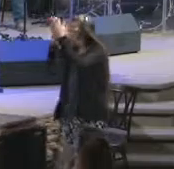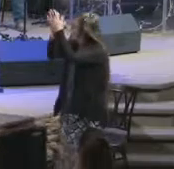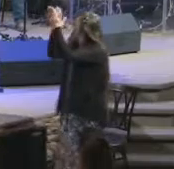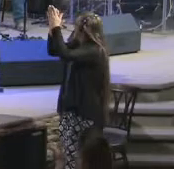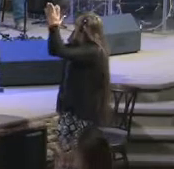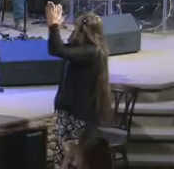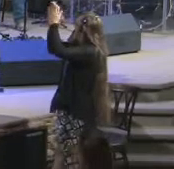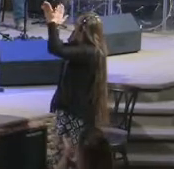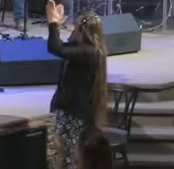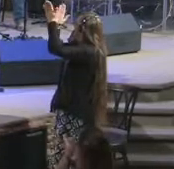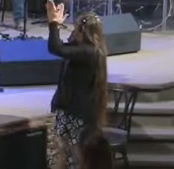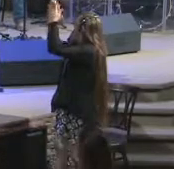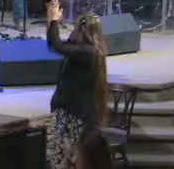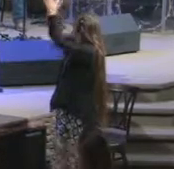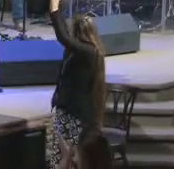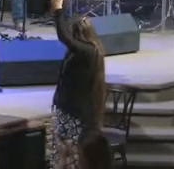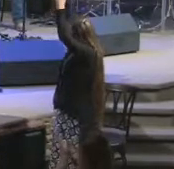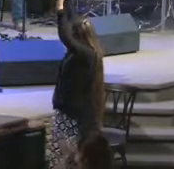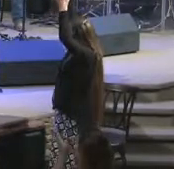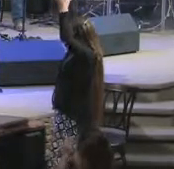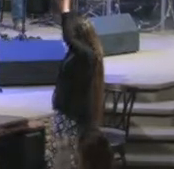appreciate them.